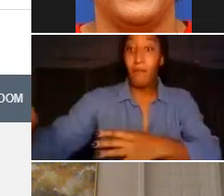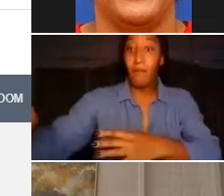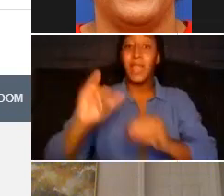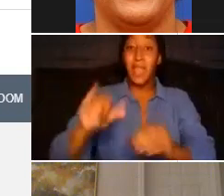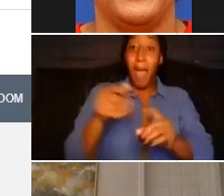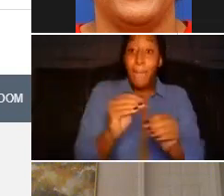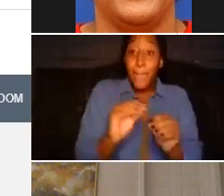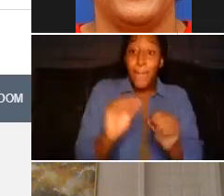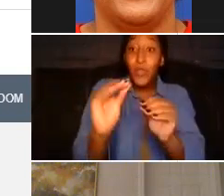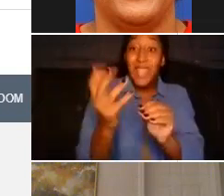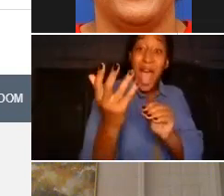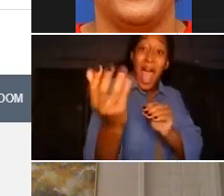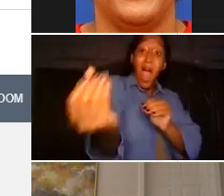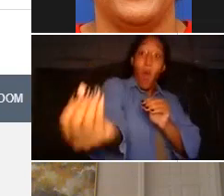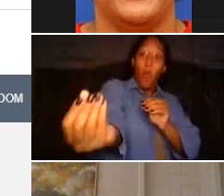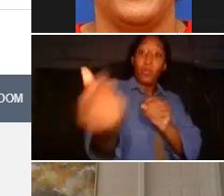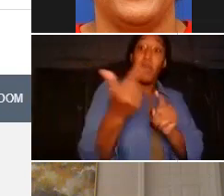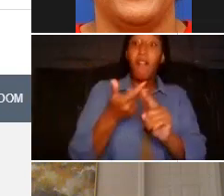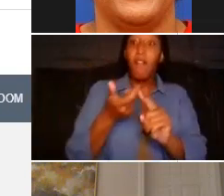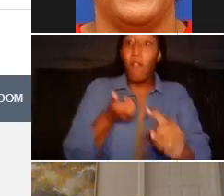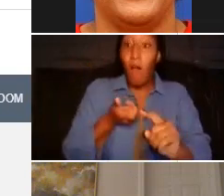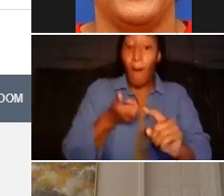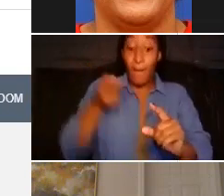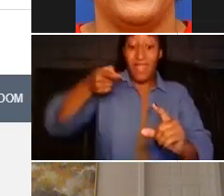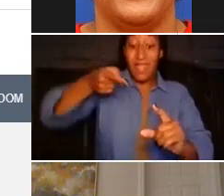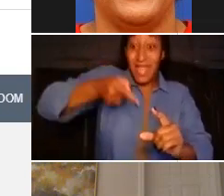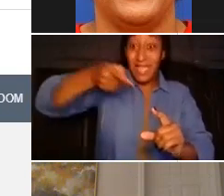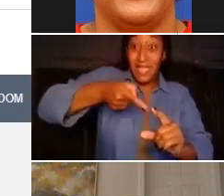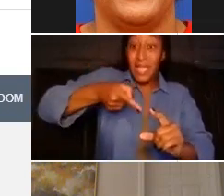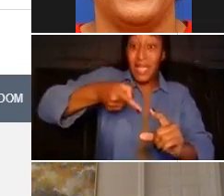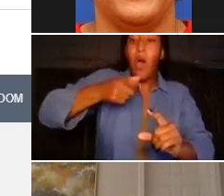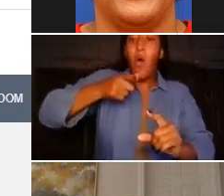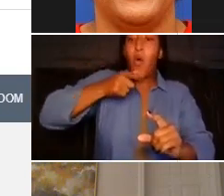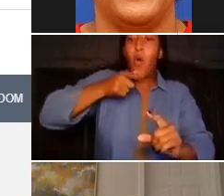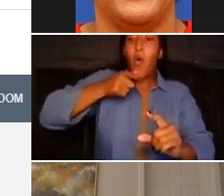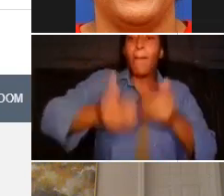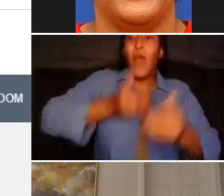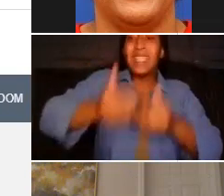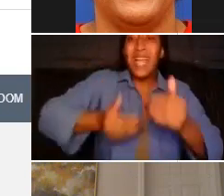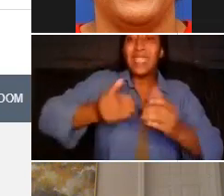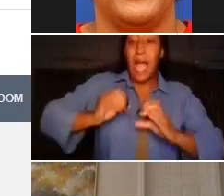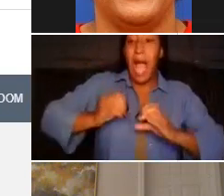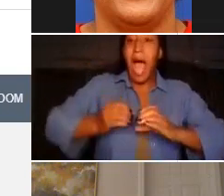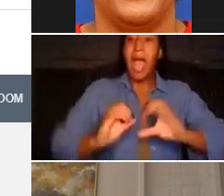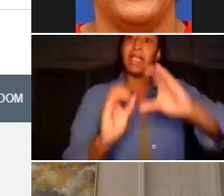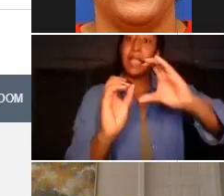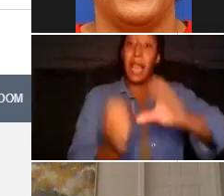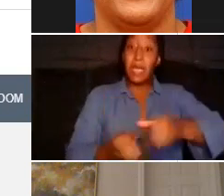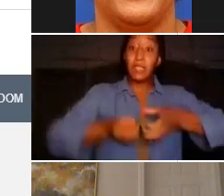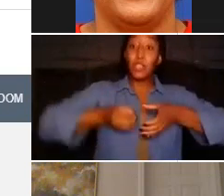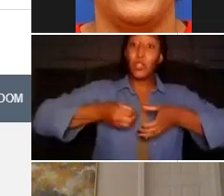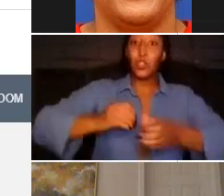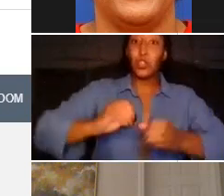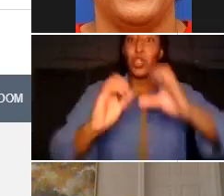oscillator. Don't confuse the object that's oscillating with the wave that it creates while